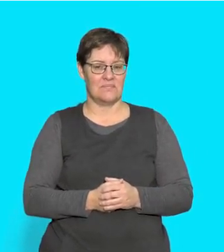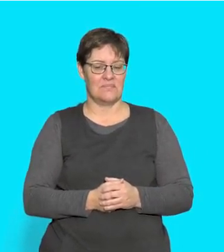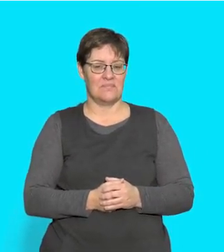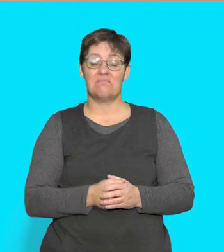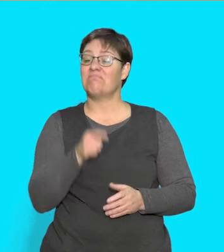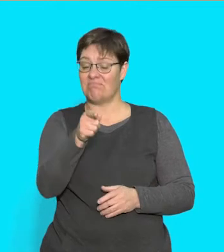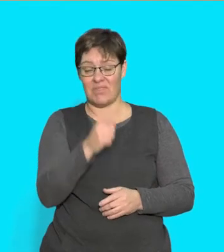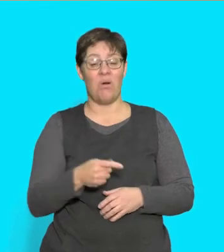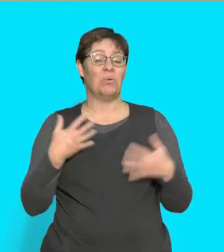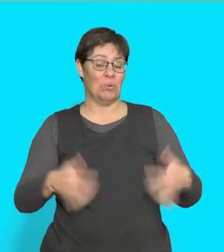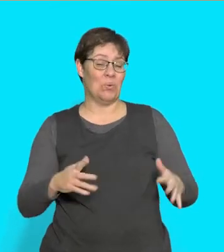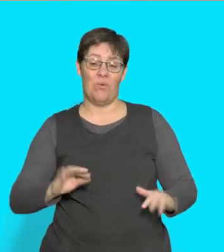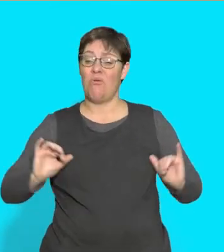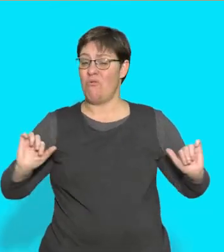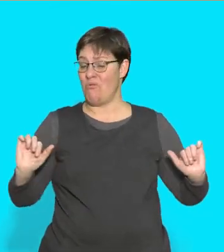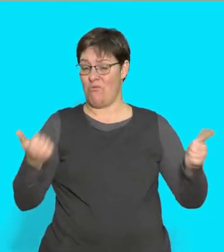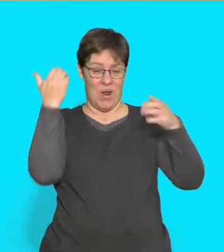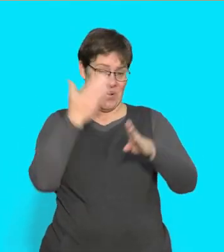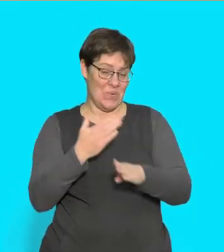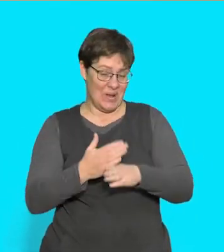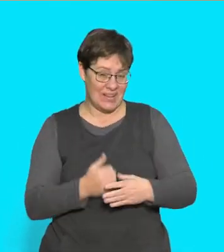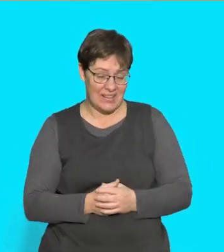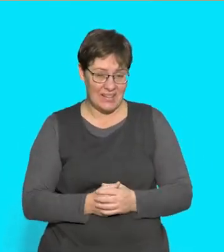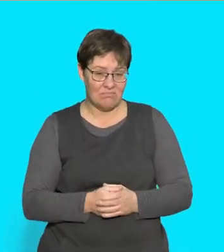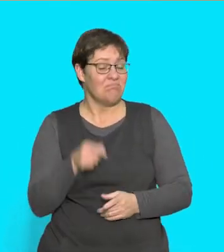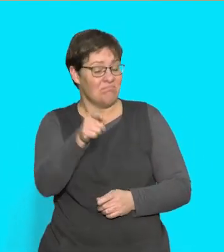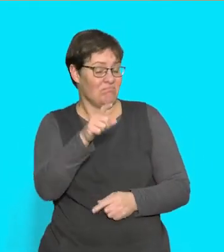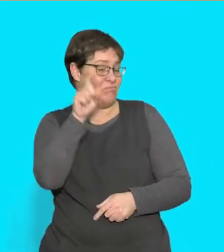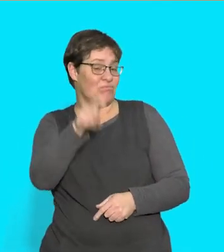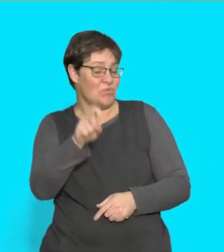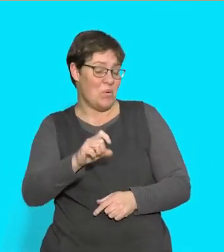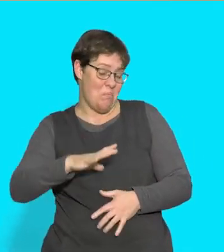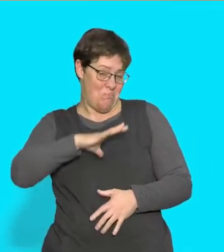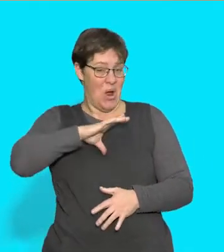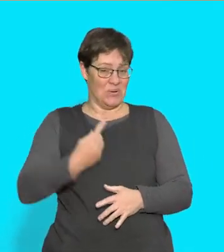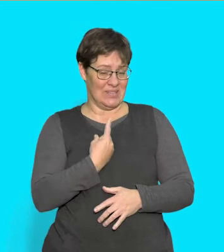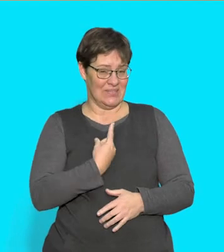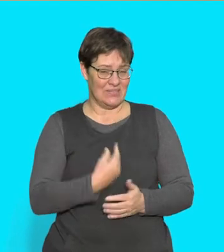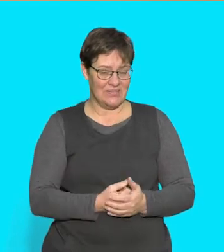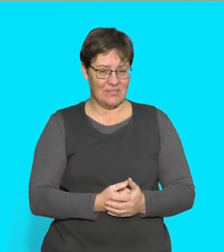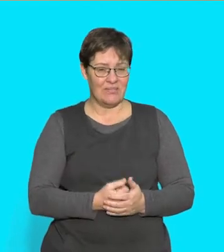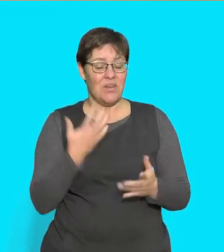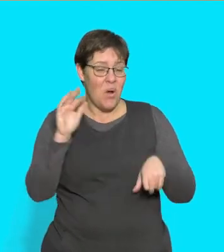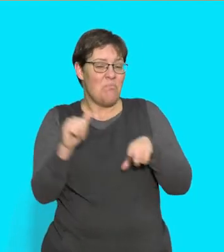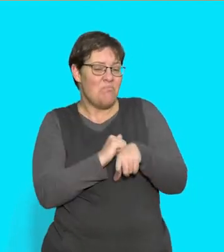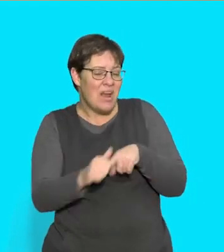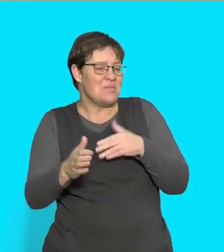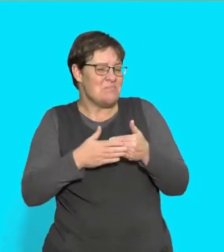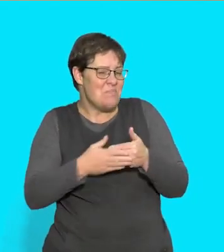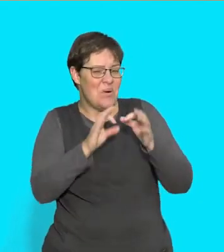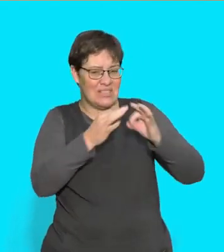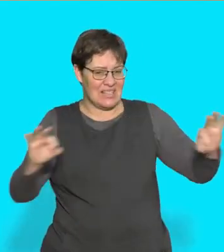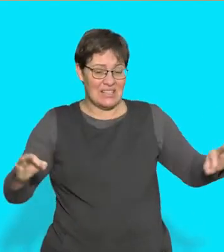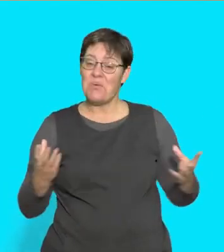That was really great work, Grade 2s. You should be very proud of yourselves. Now practice some sentences with